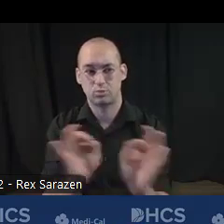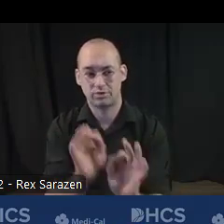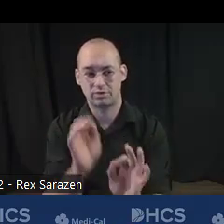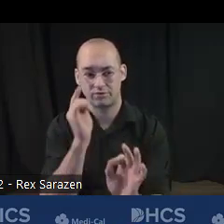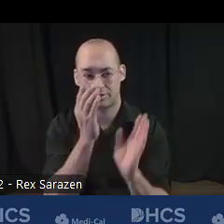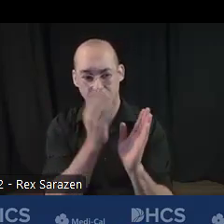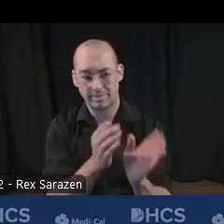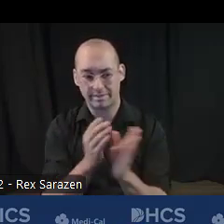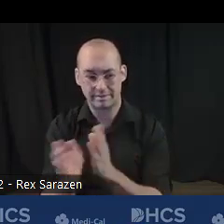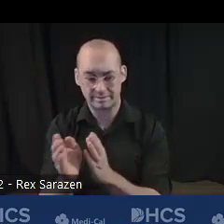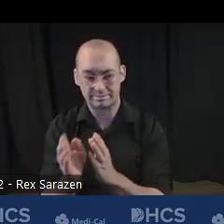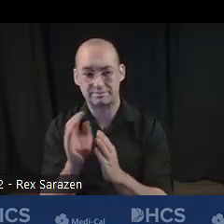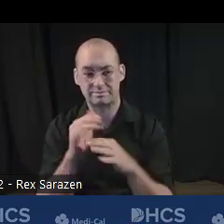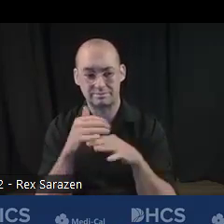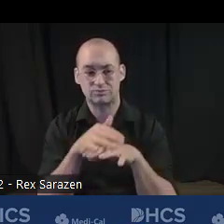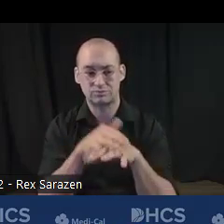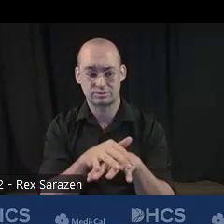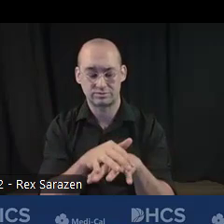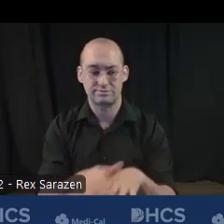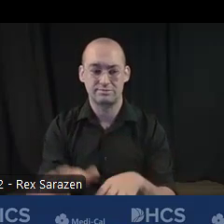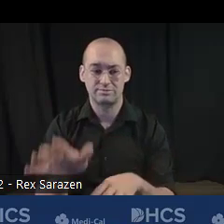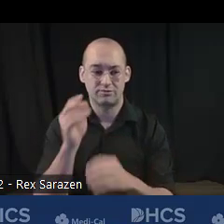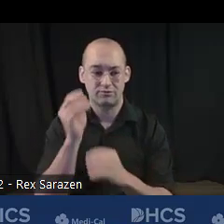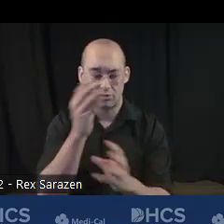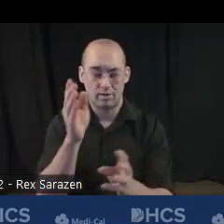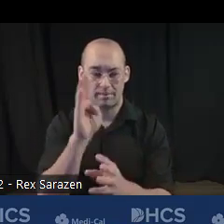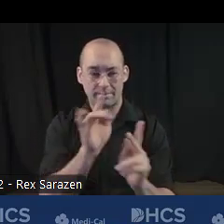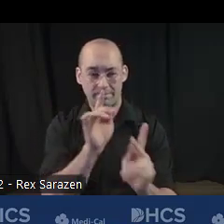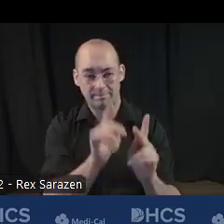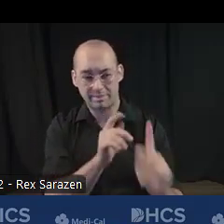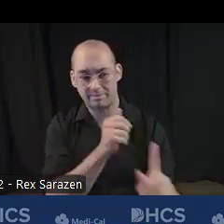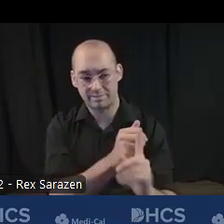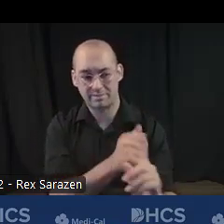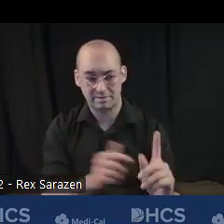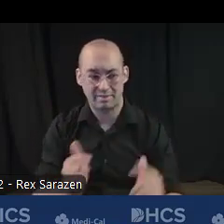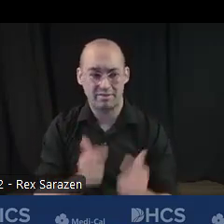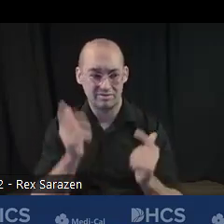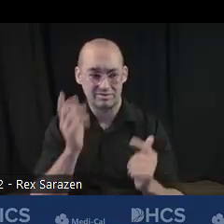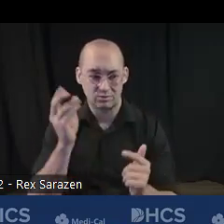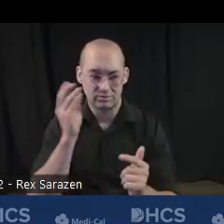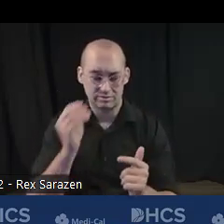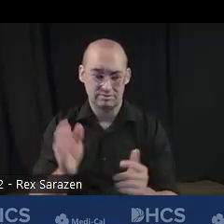for this integration, that it is informed by stakeholders, including members with lived experience.